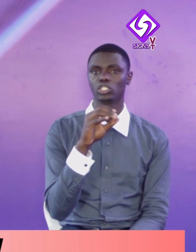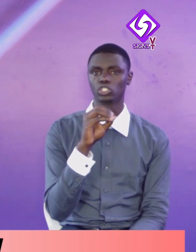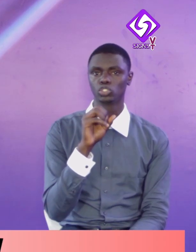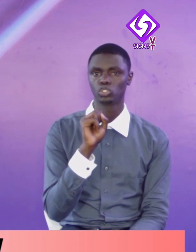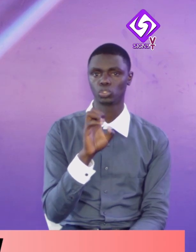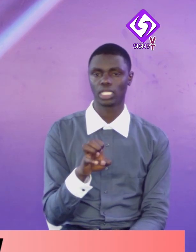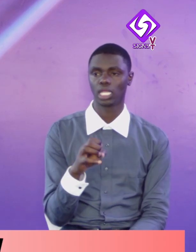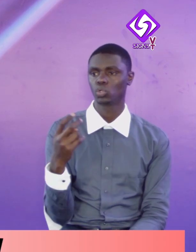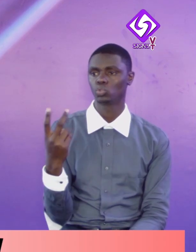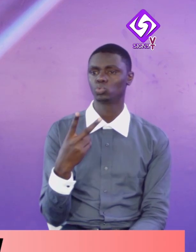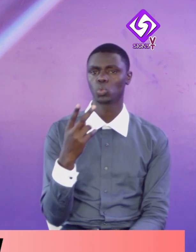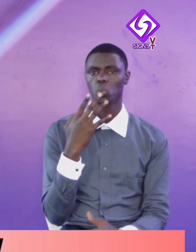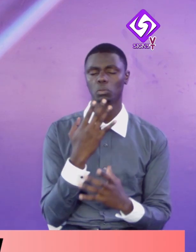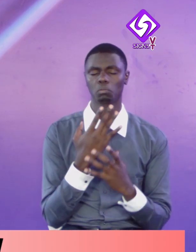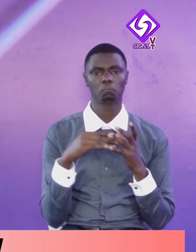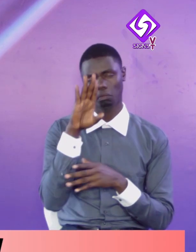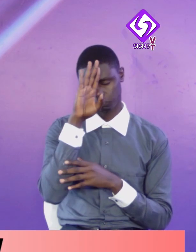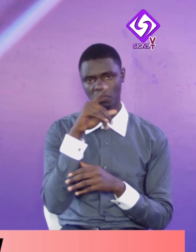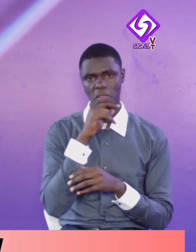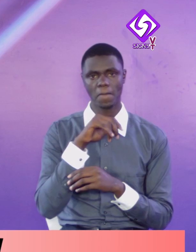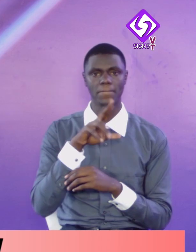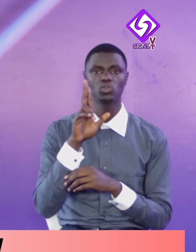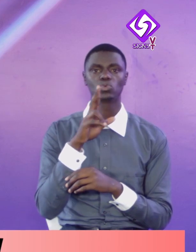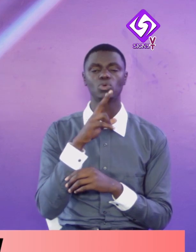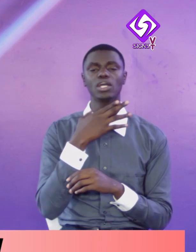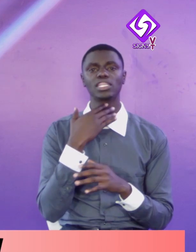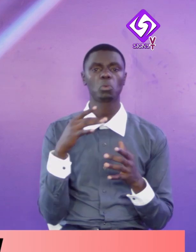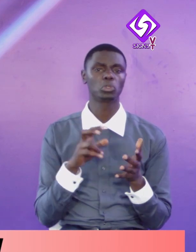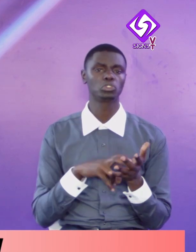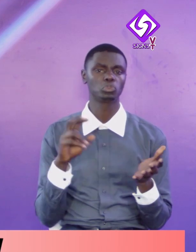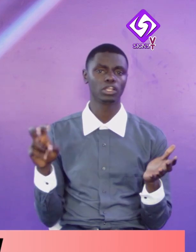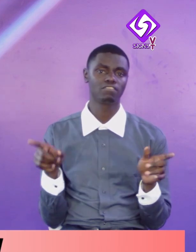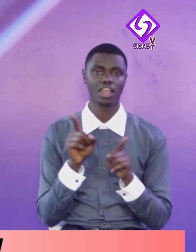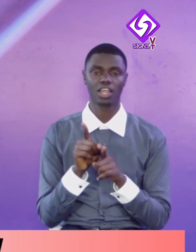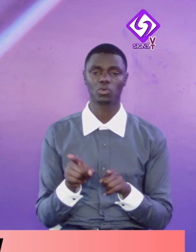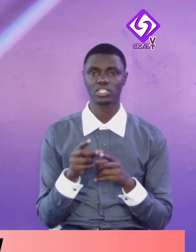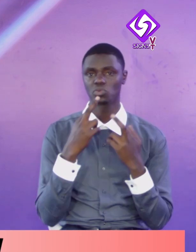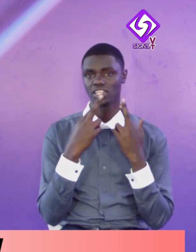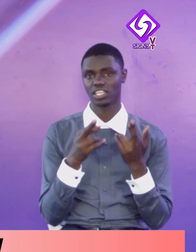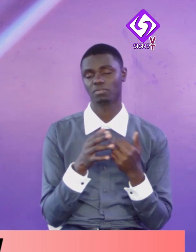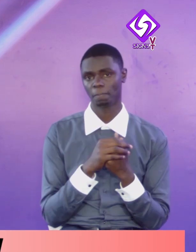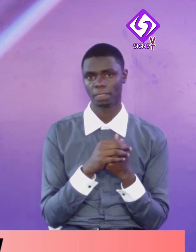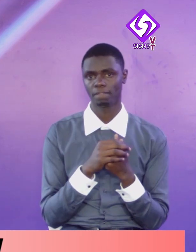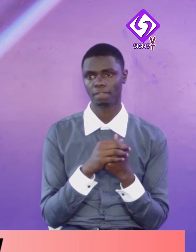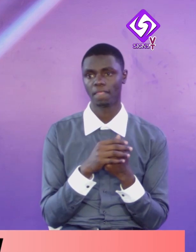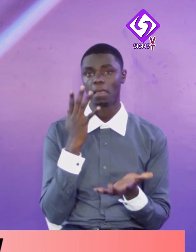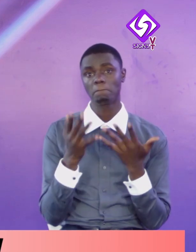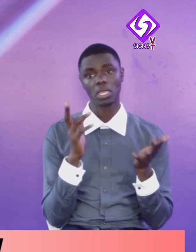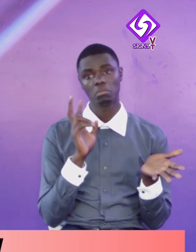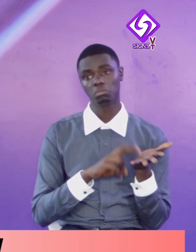have been frustrated at Manchester United and they want to leave, according to report. In the January transfer window, maybe they can